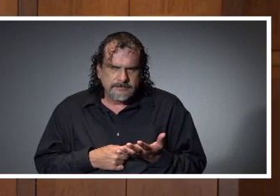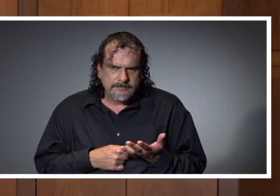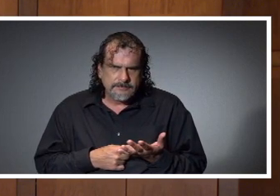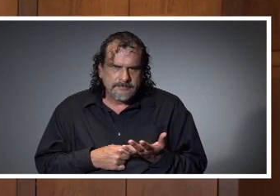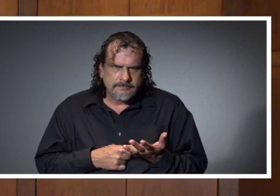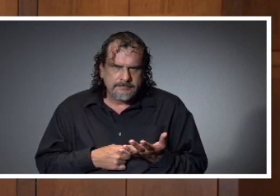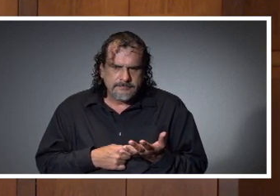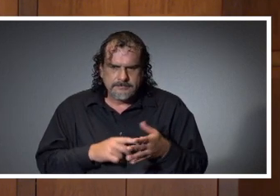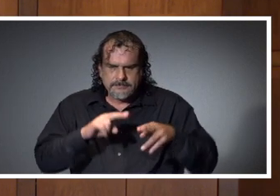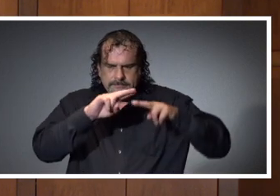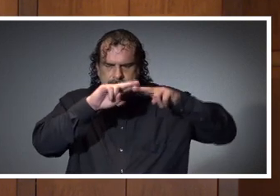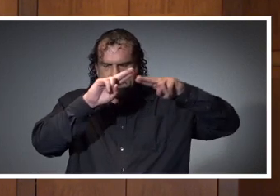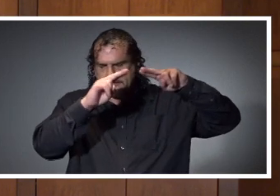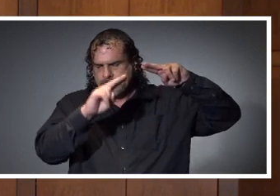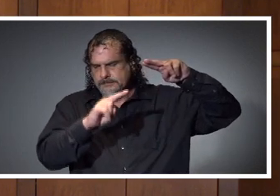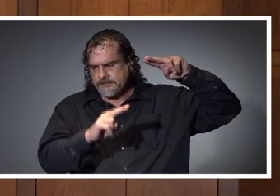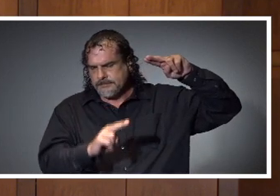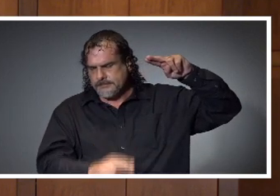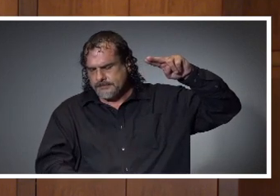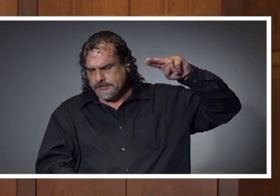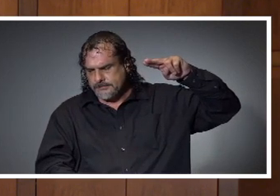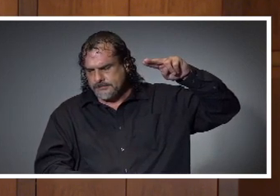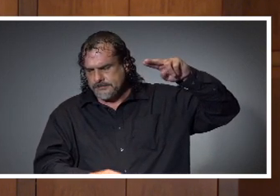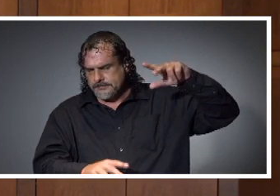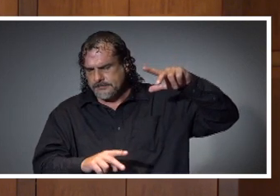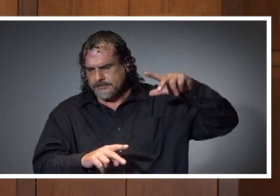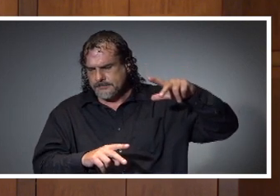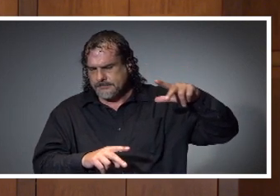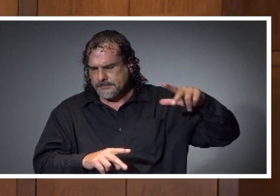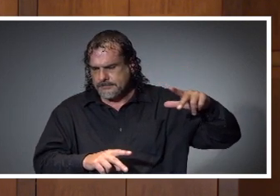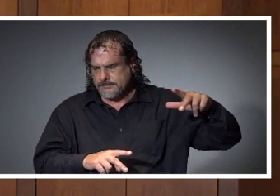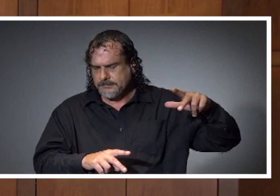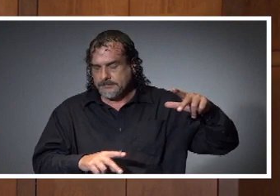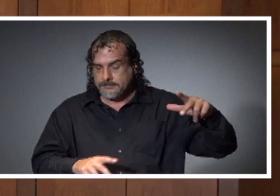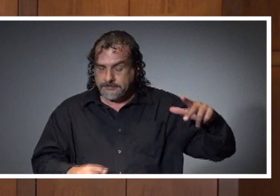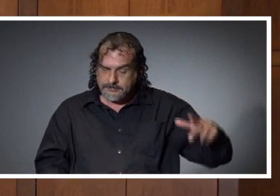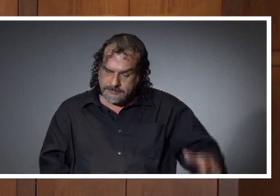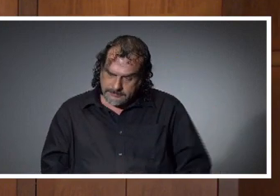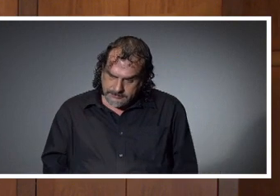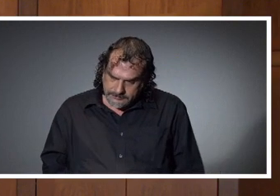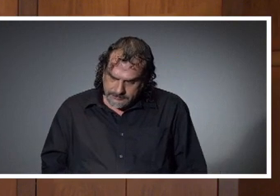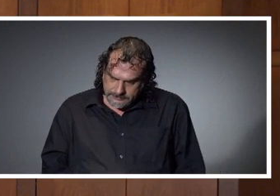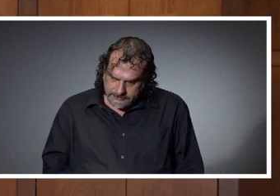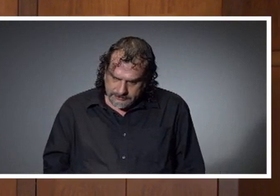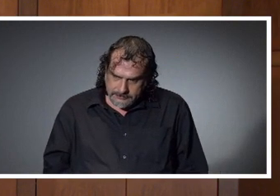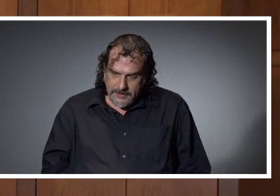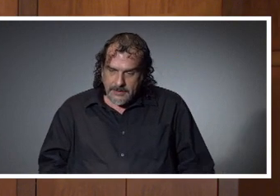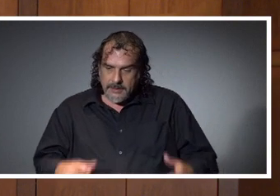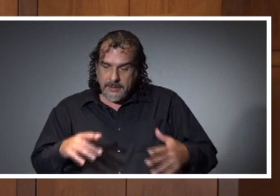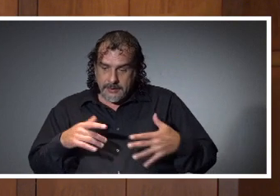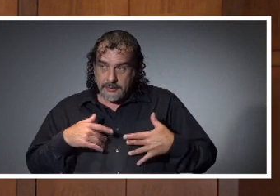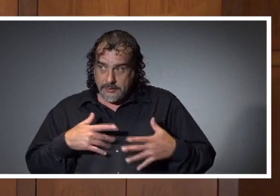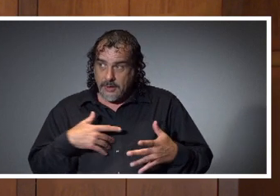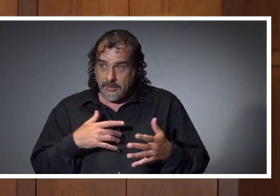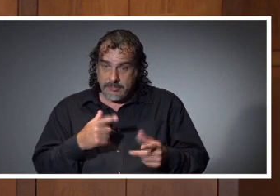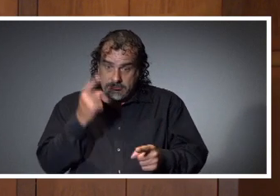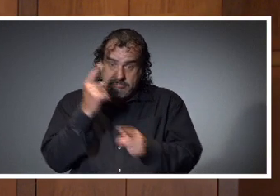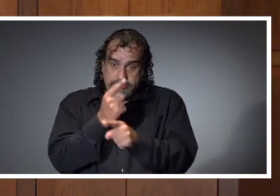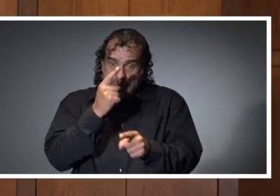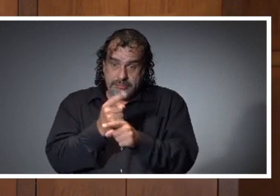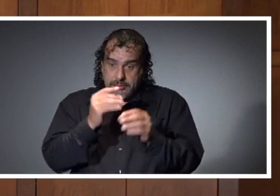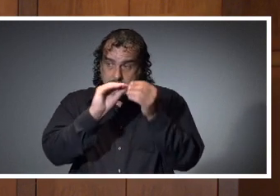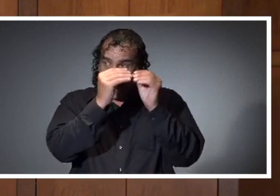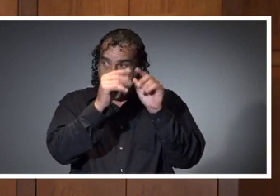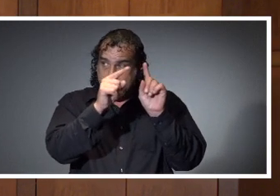curious, and for the sake of having them as accurate new case count as possible, if the state has